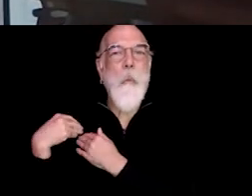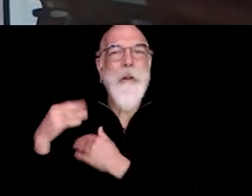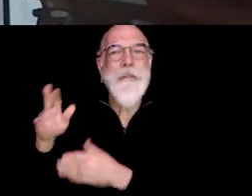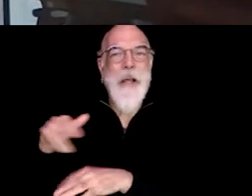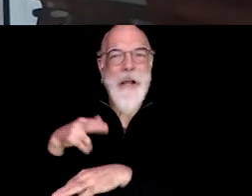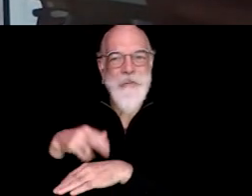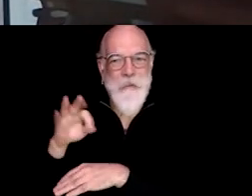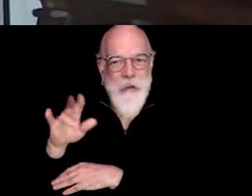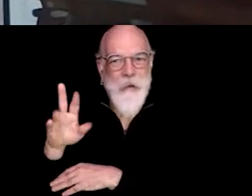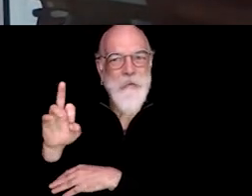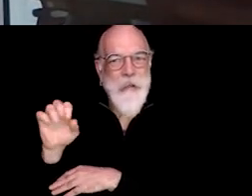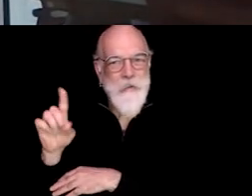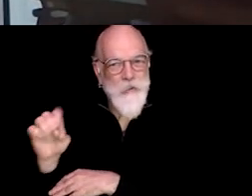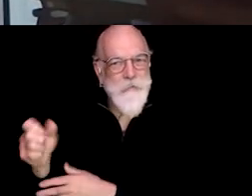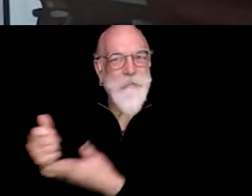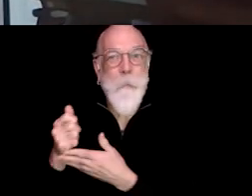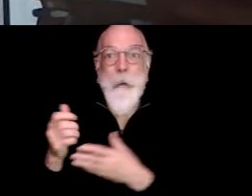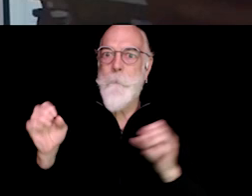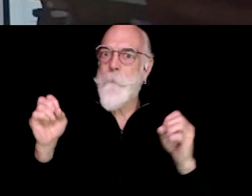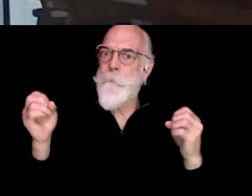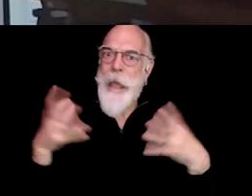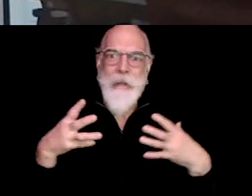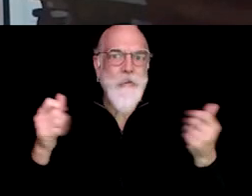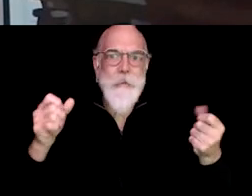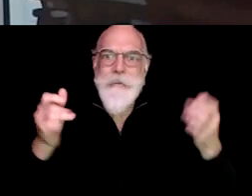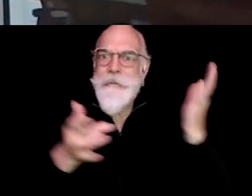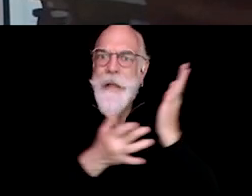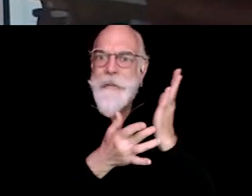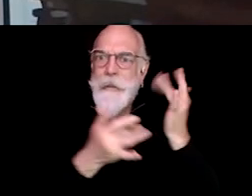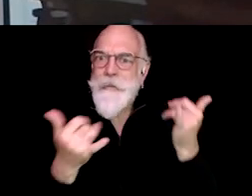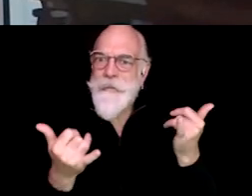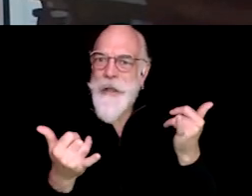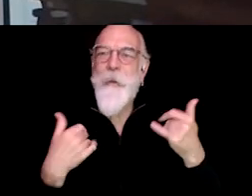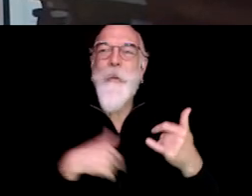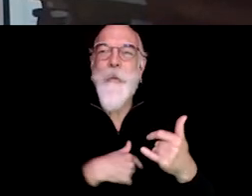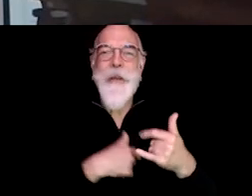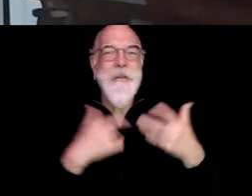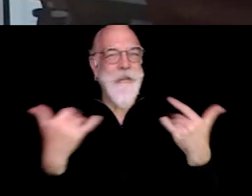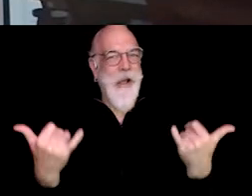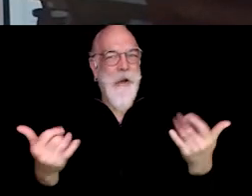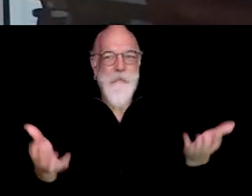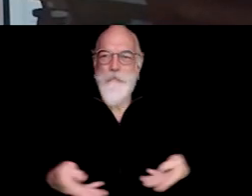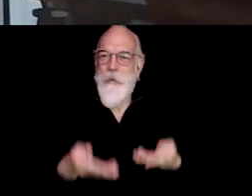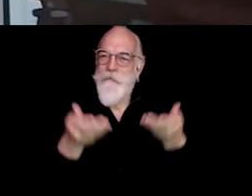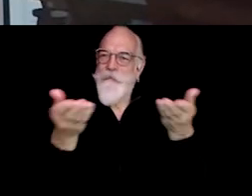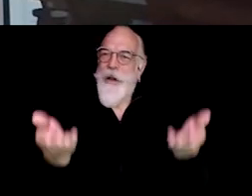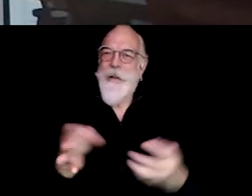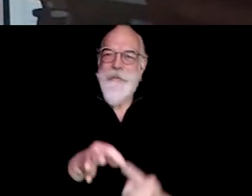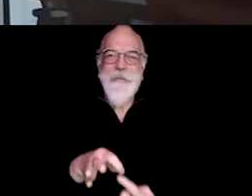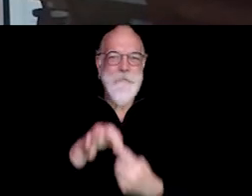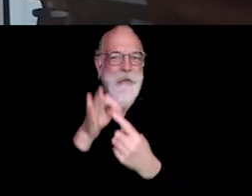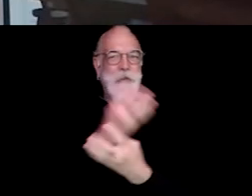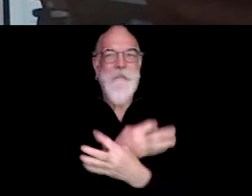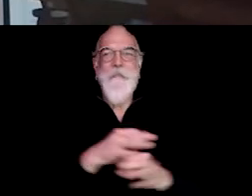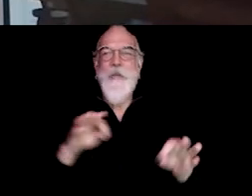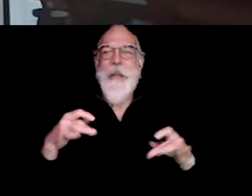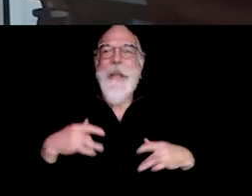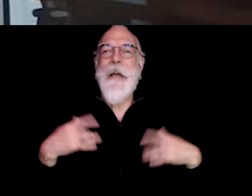And I'm grateful to the magic of technology that we can work together across time zones to bring this special free event to